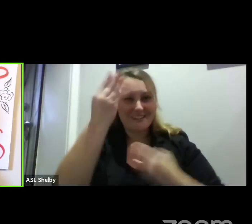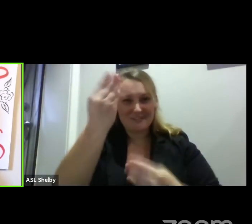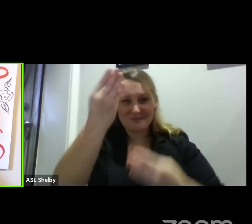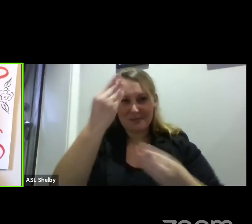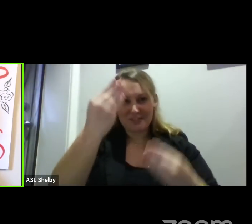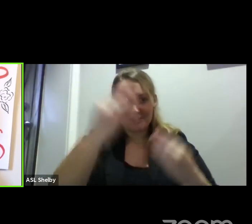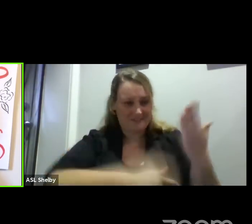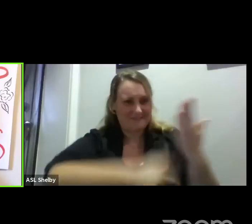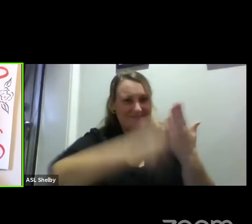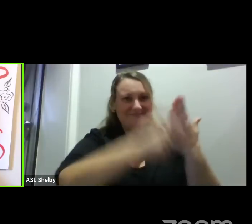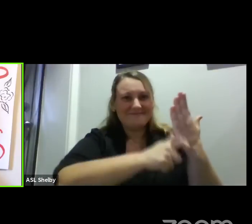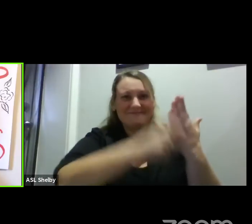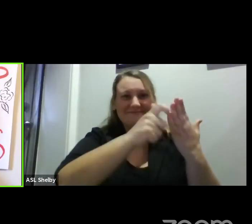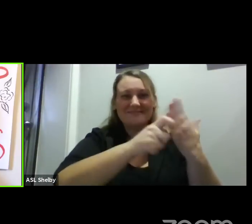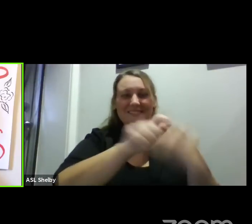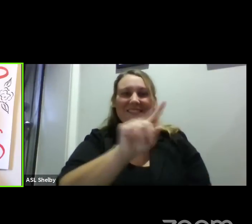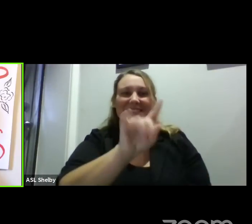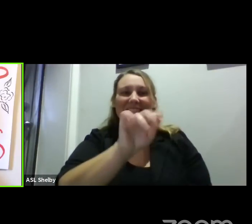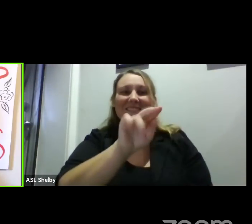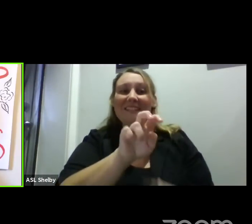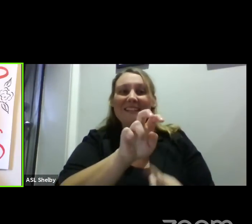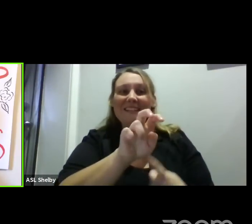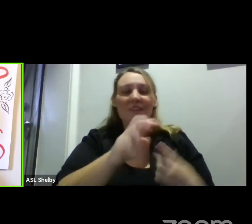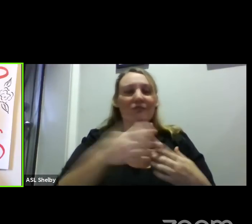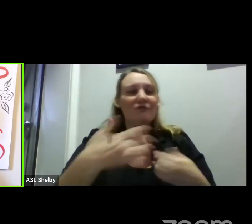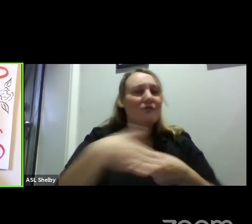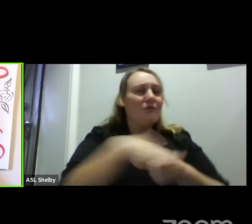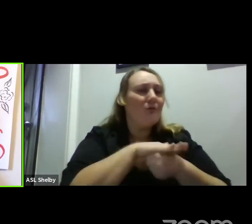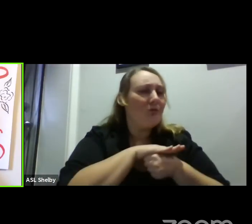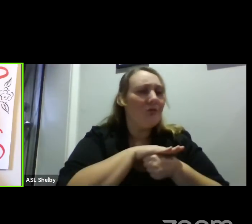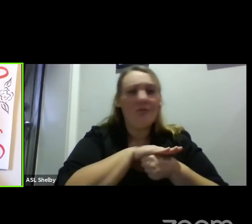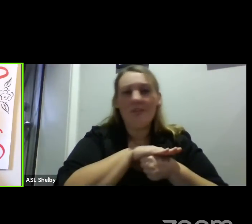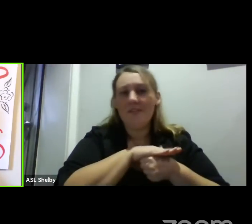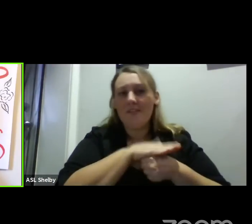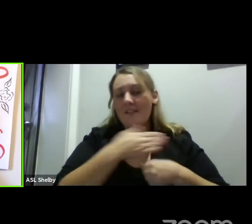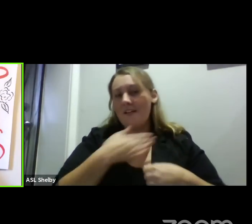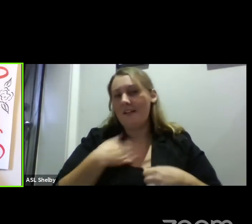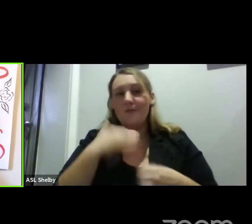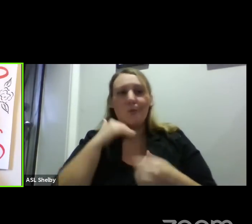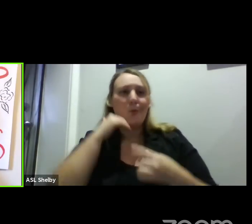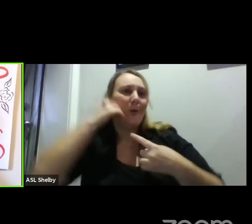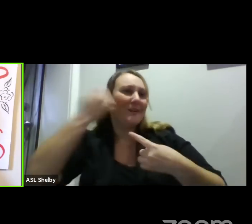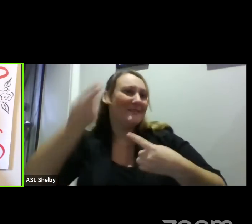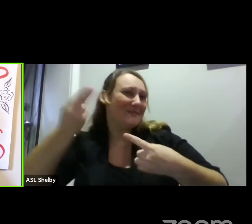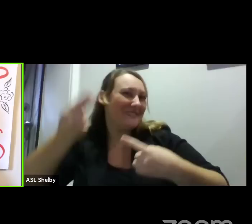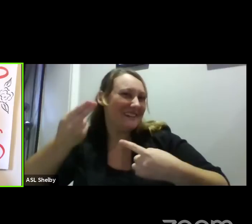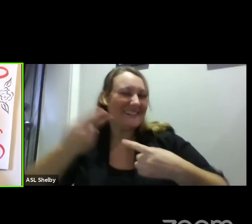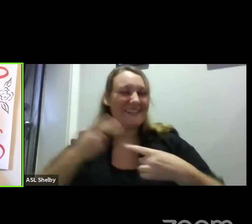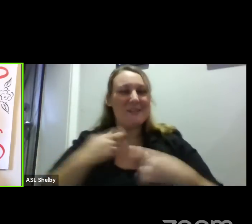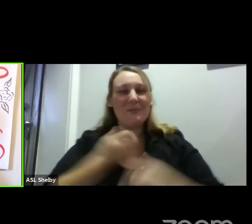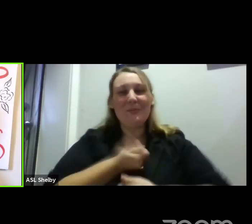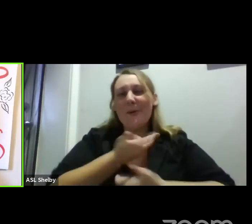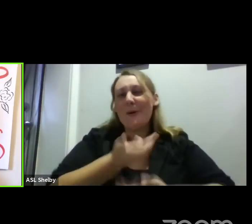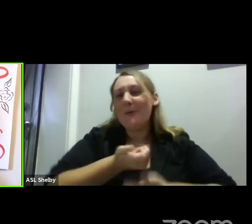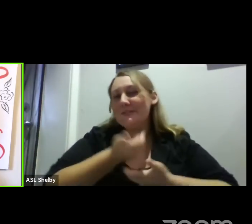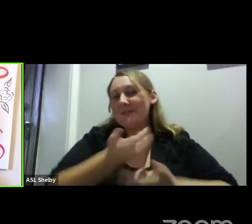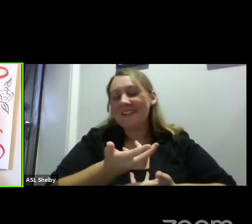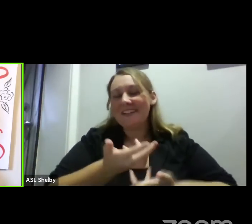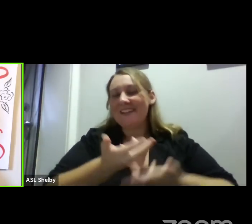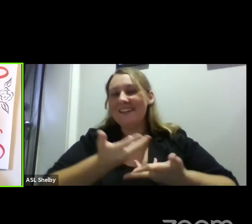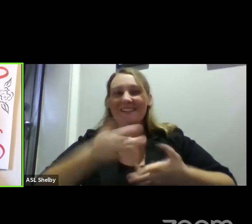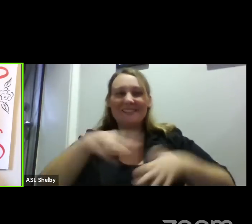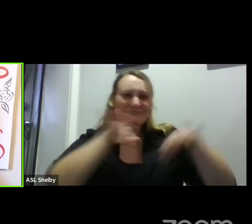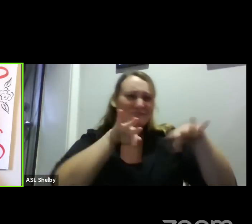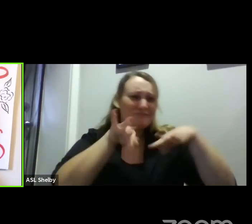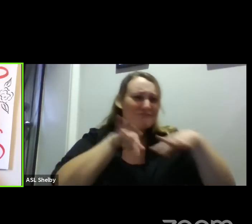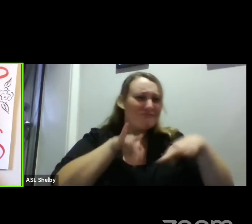beautiful zine full of illustrations, horstory, poetry, powerful statements of protest, photographs